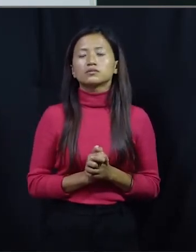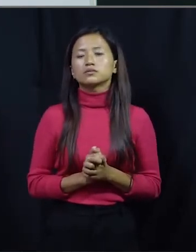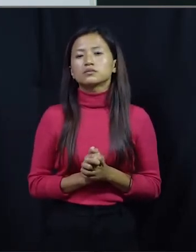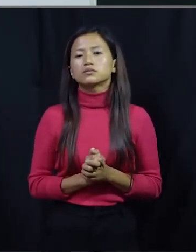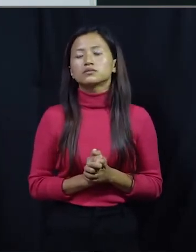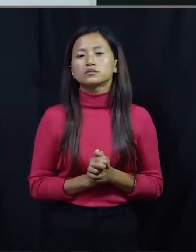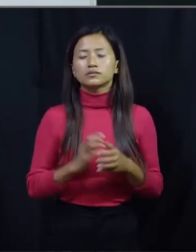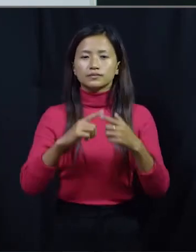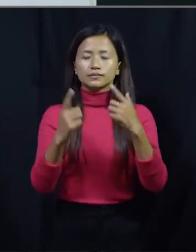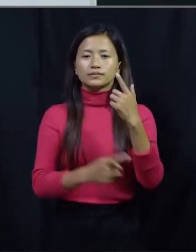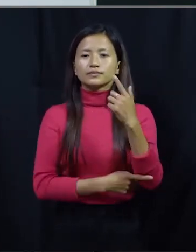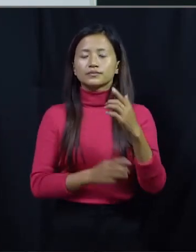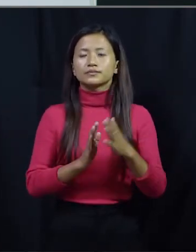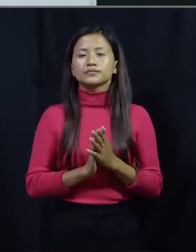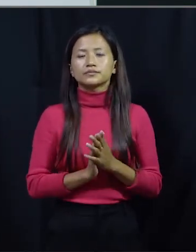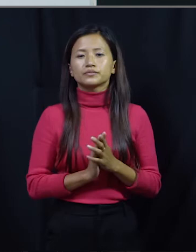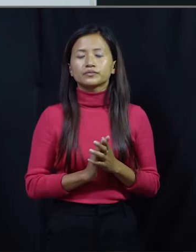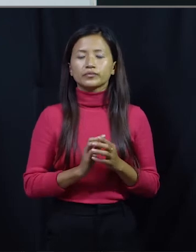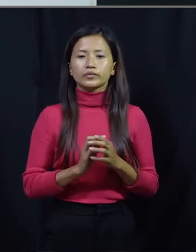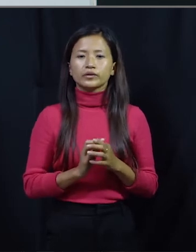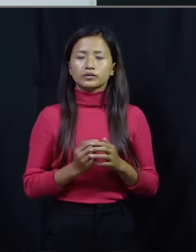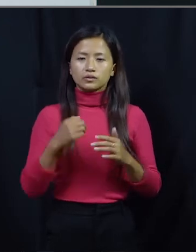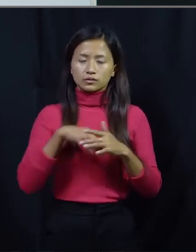Okay, the last one is into